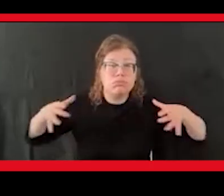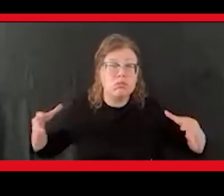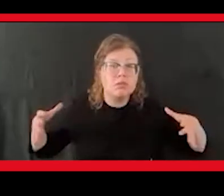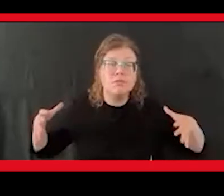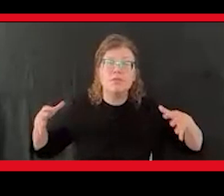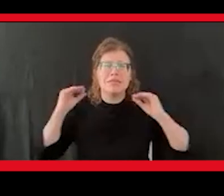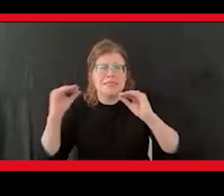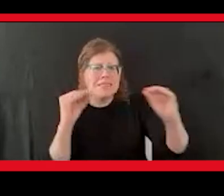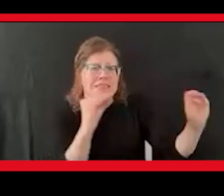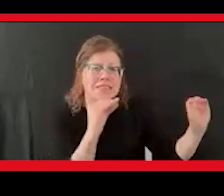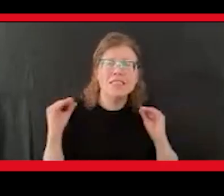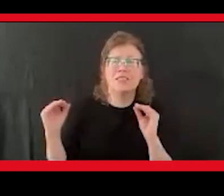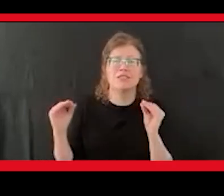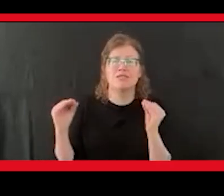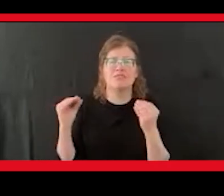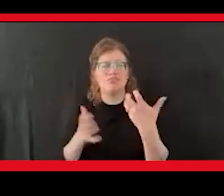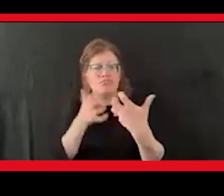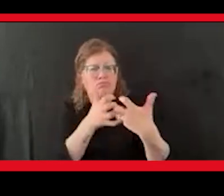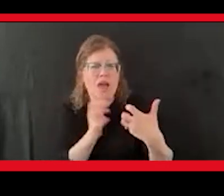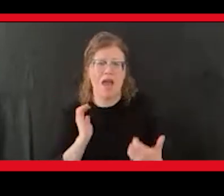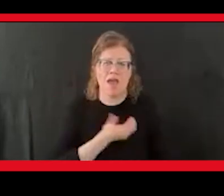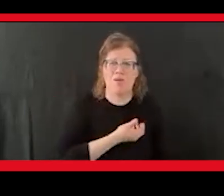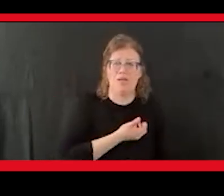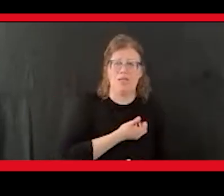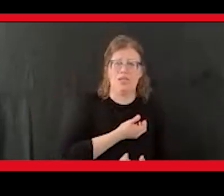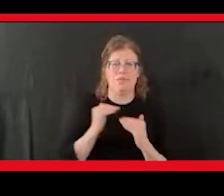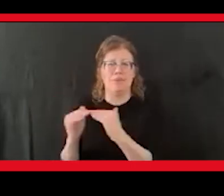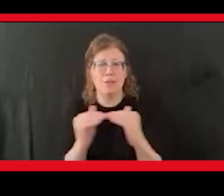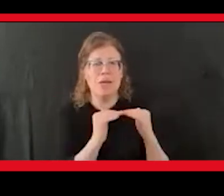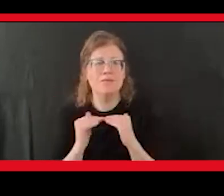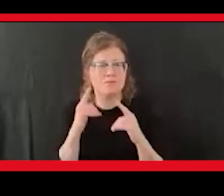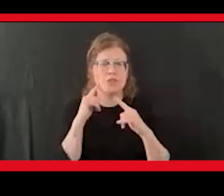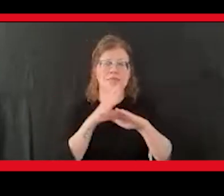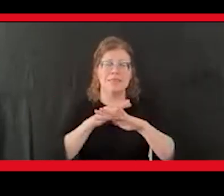reconciliation, equity, diversity, inclusion, and accessibility.